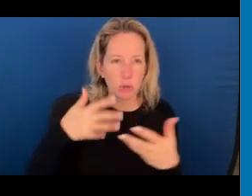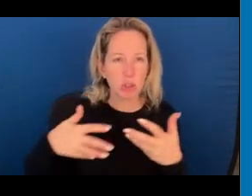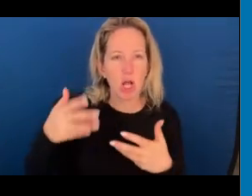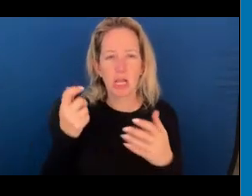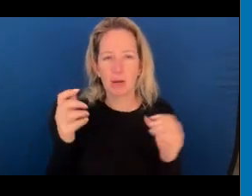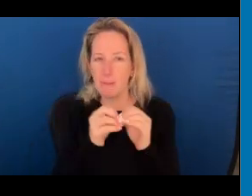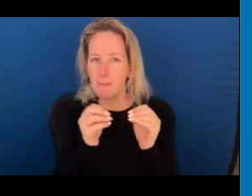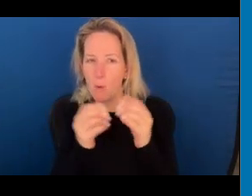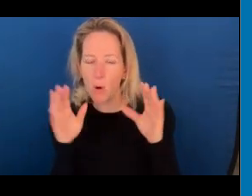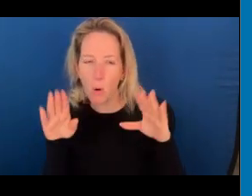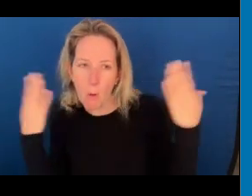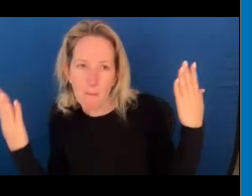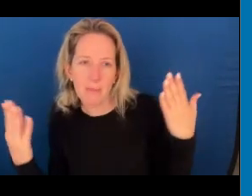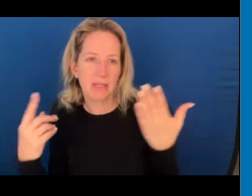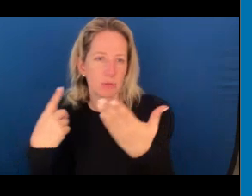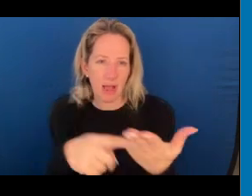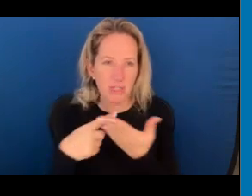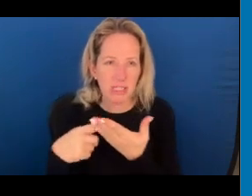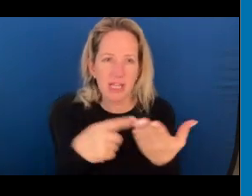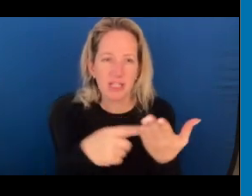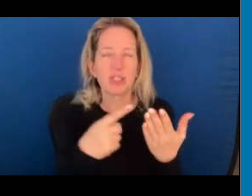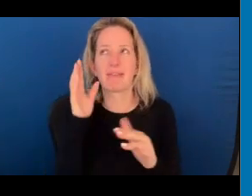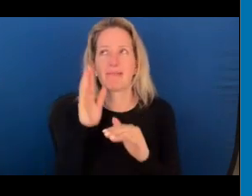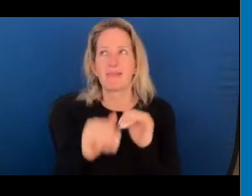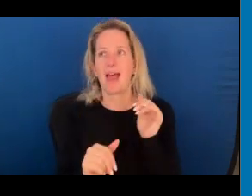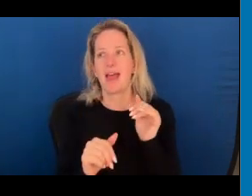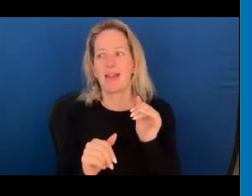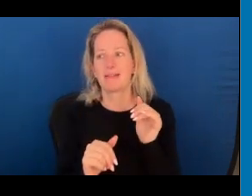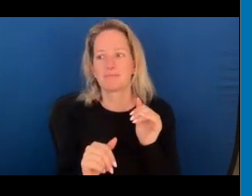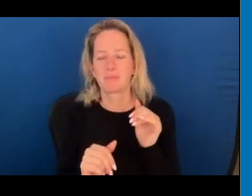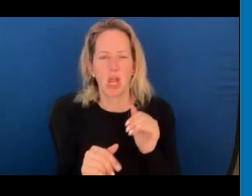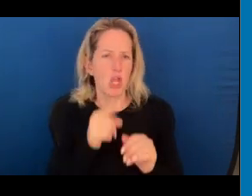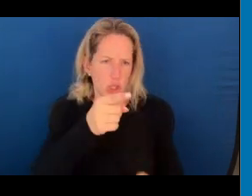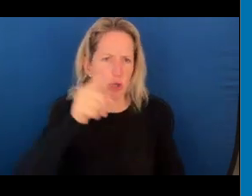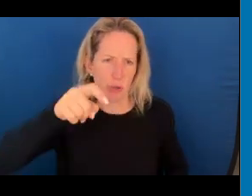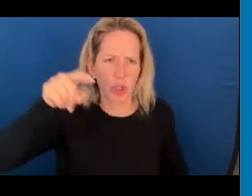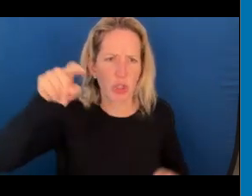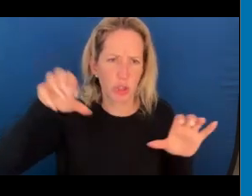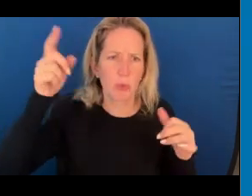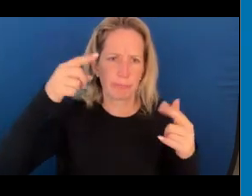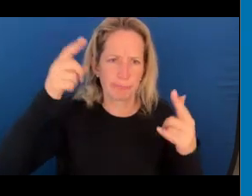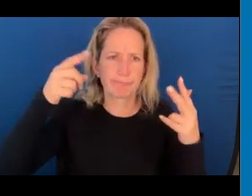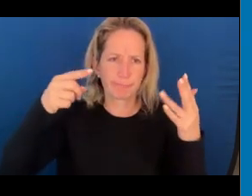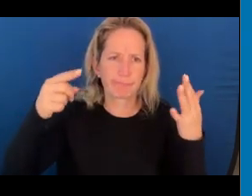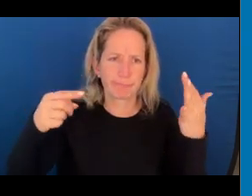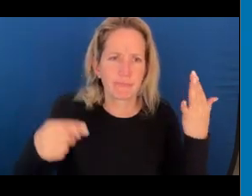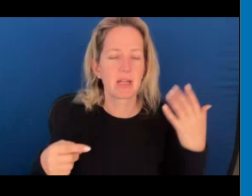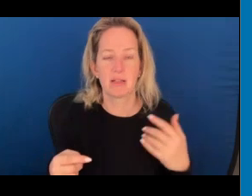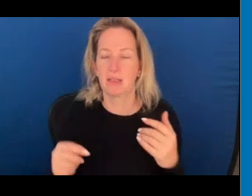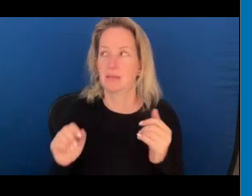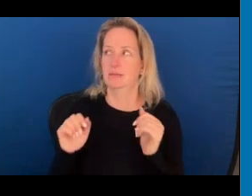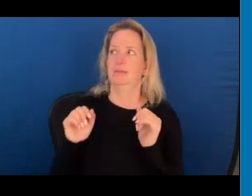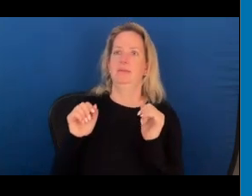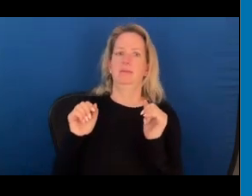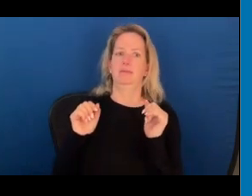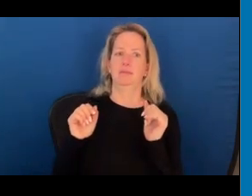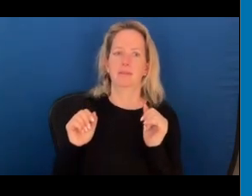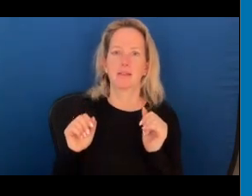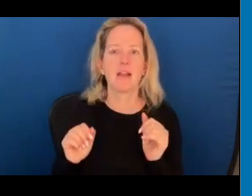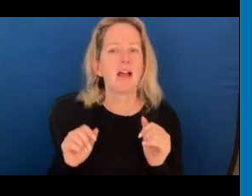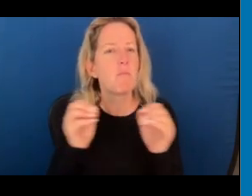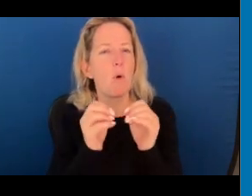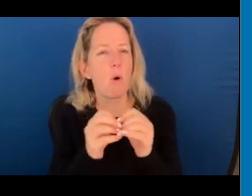like, conversation, versus kind of, you should do this, or, you know, or behind a podium educational, it's, you know, kind of a more